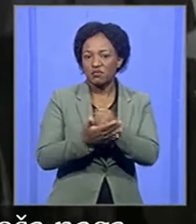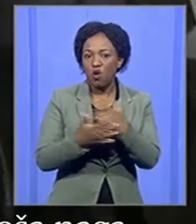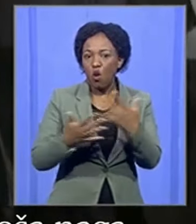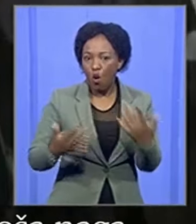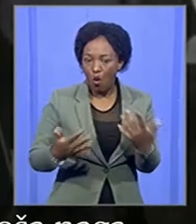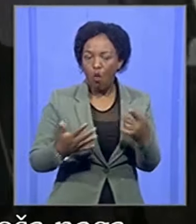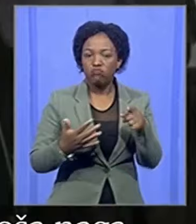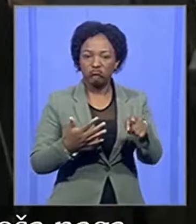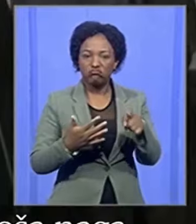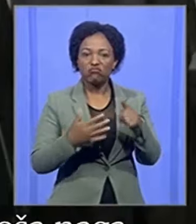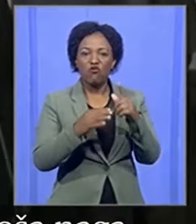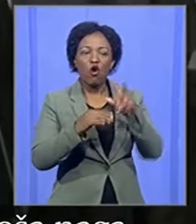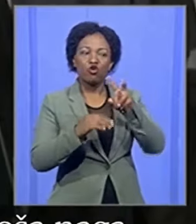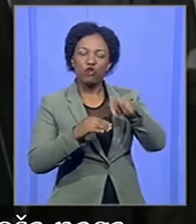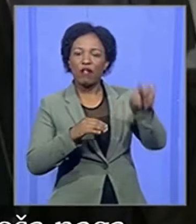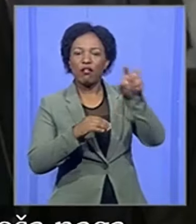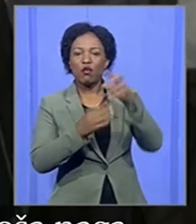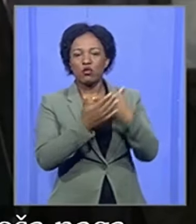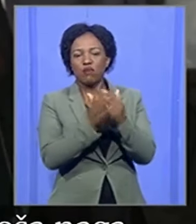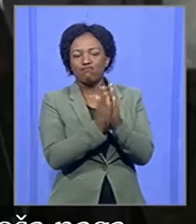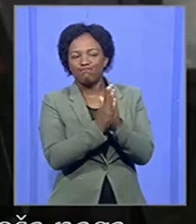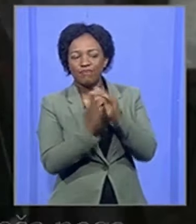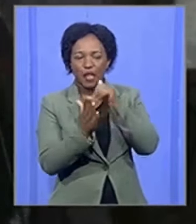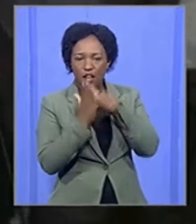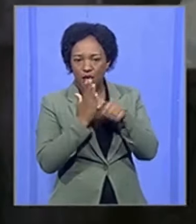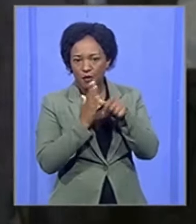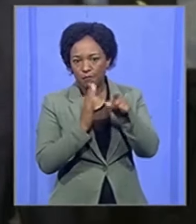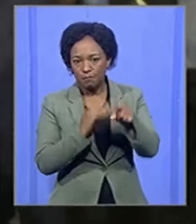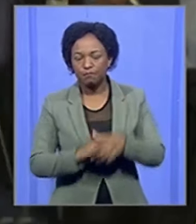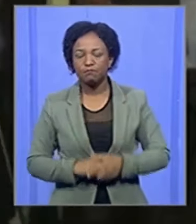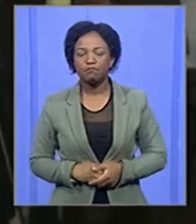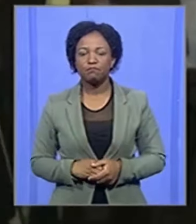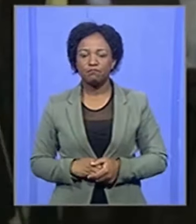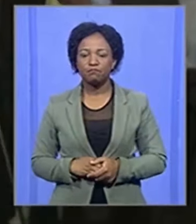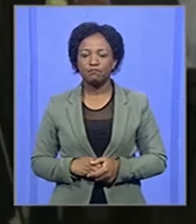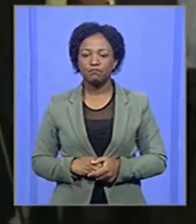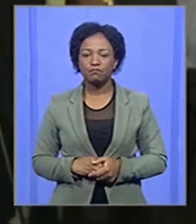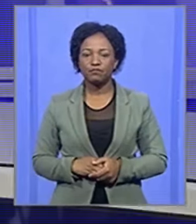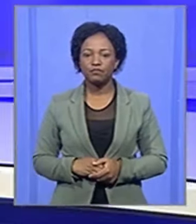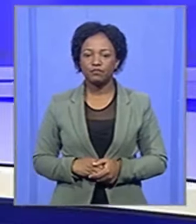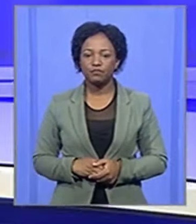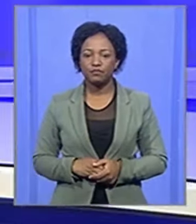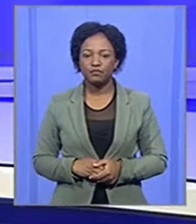mosepedi. Nna ke Koketšo Motau wa ditaba tša SABC Mokopane.